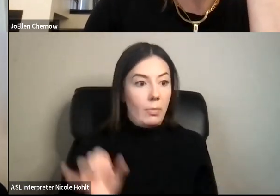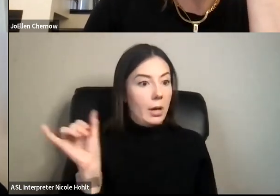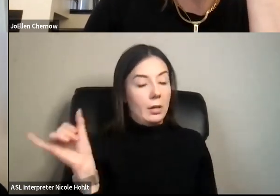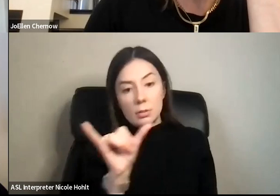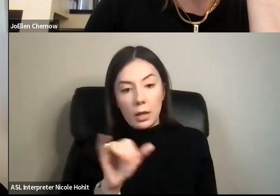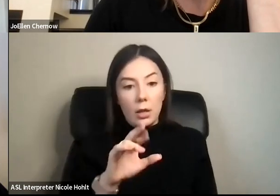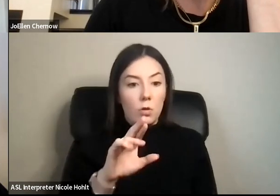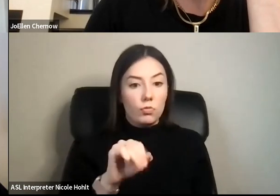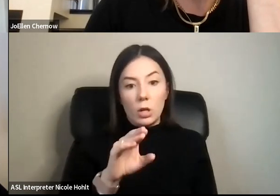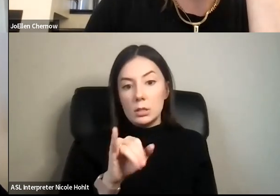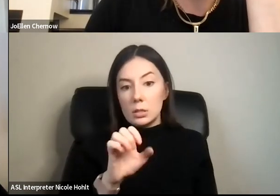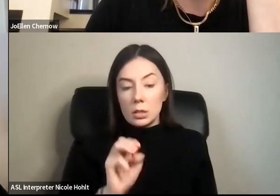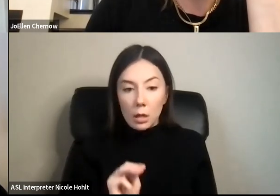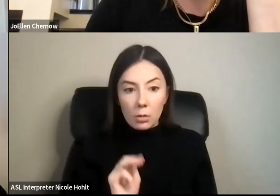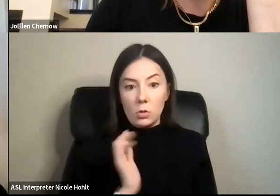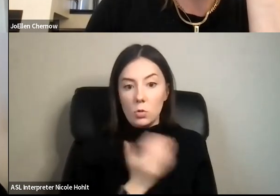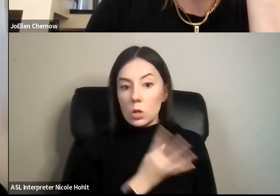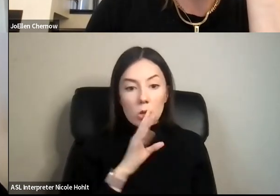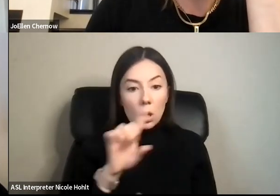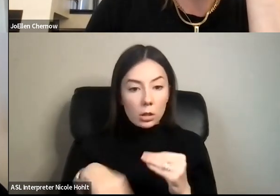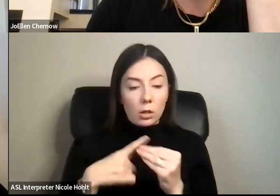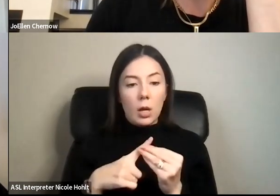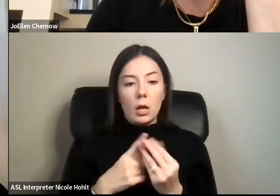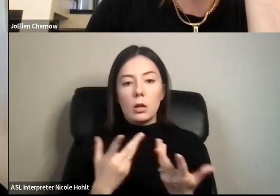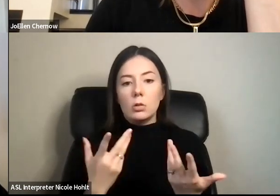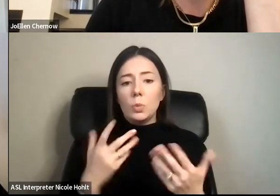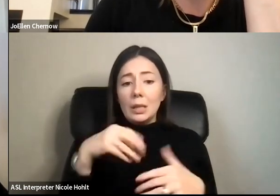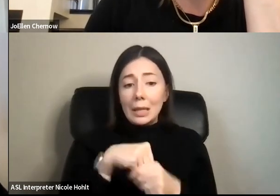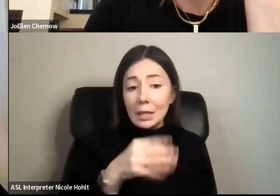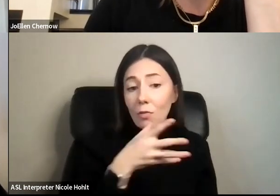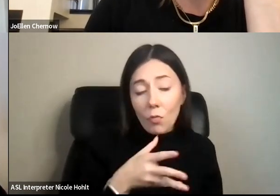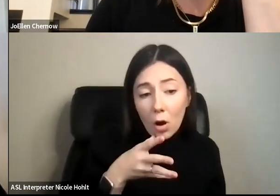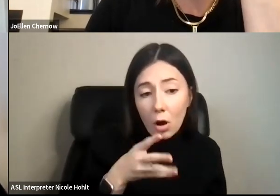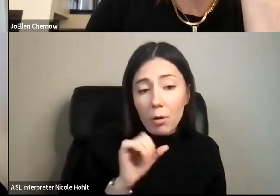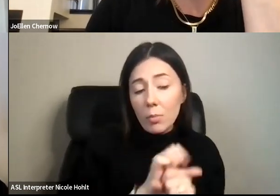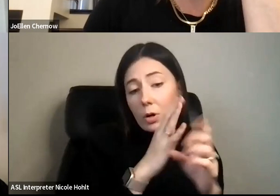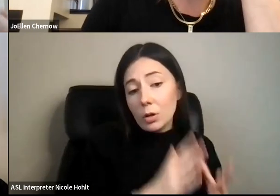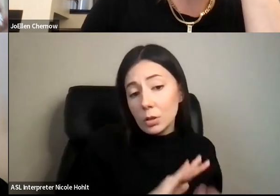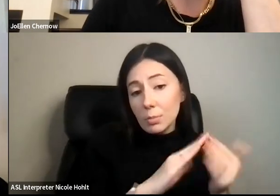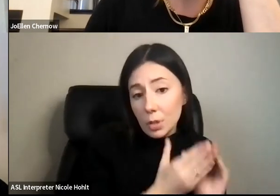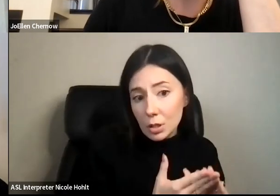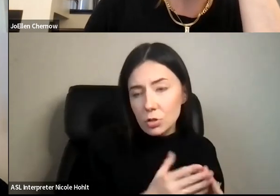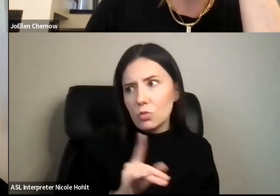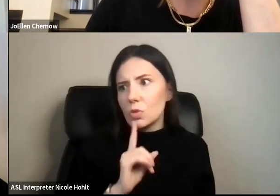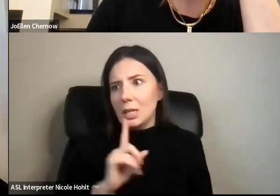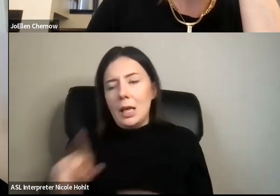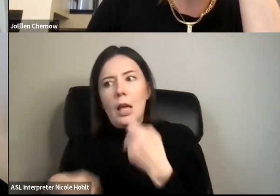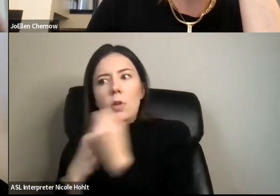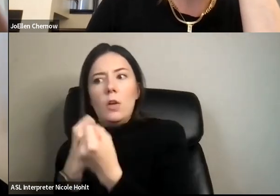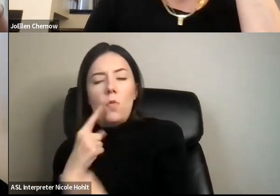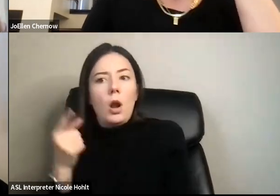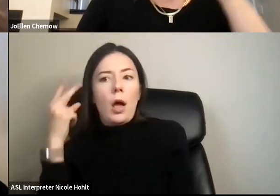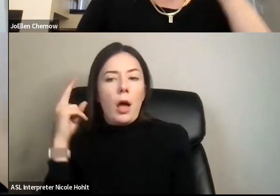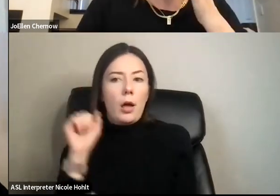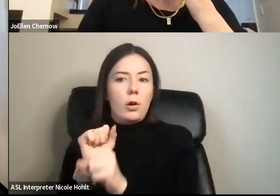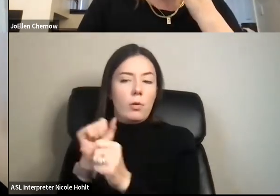racism that we're talking about within the farm workers. So like advocating for higher wages that they have